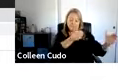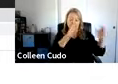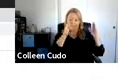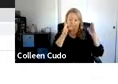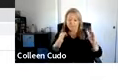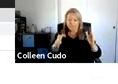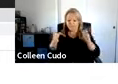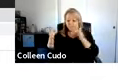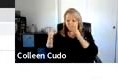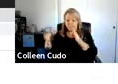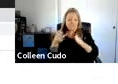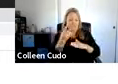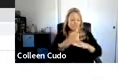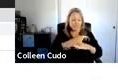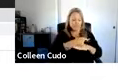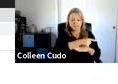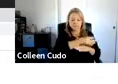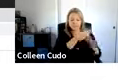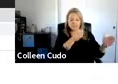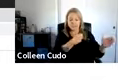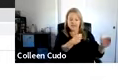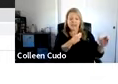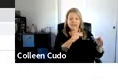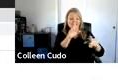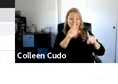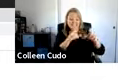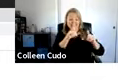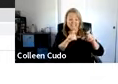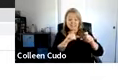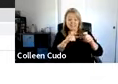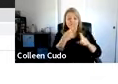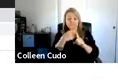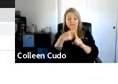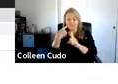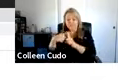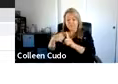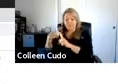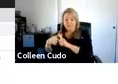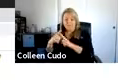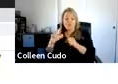percentage of tests that were positive in La Crosse County as well.